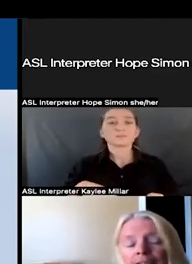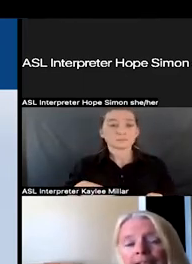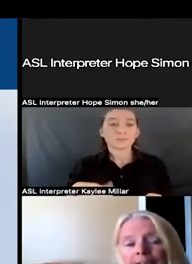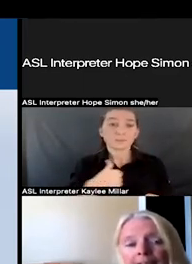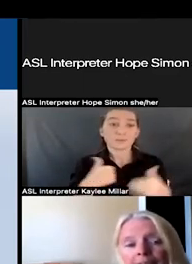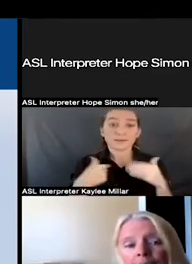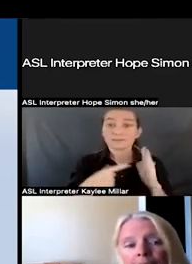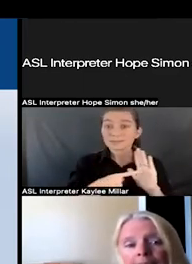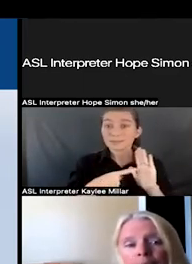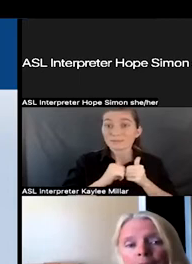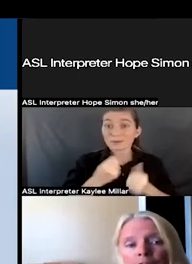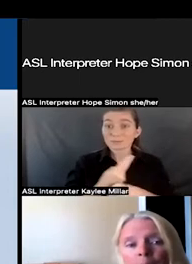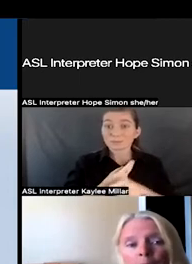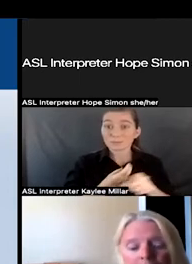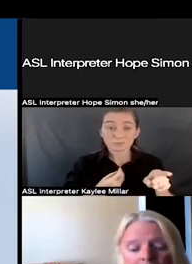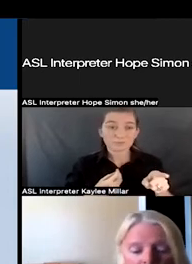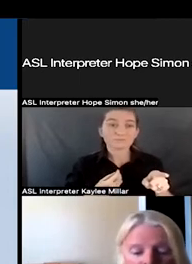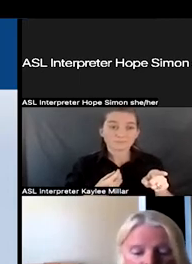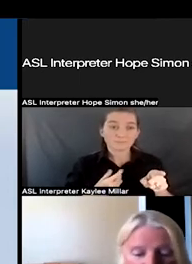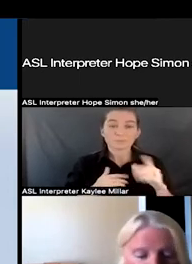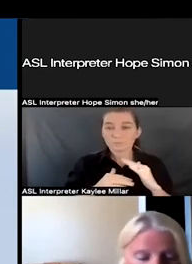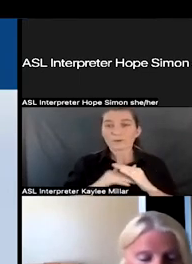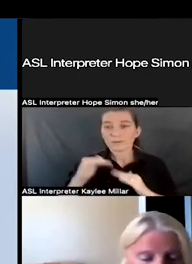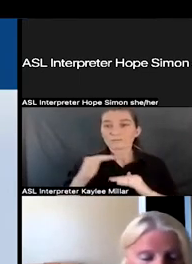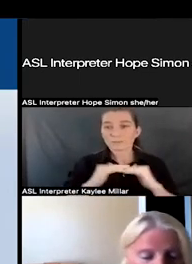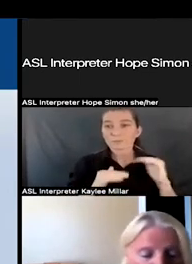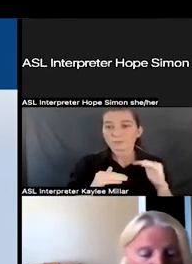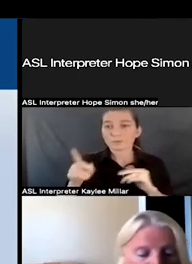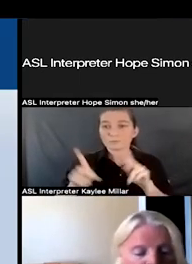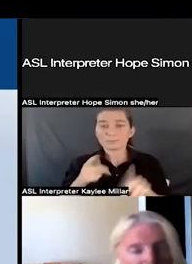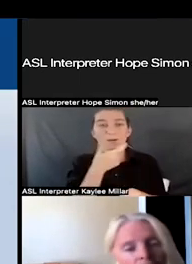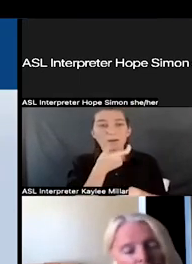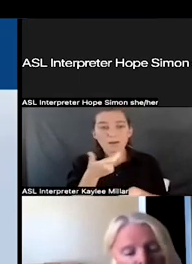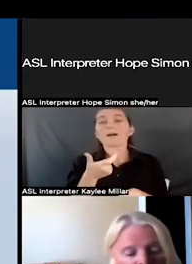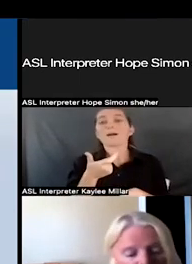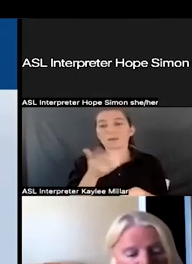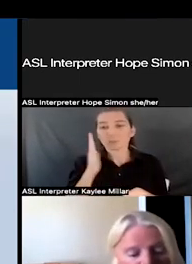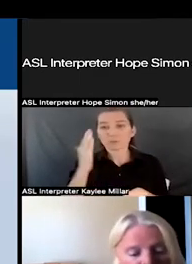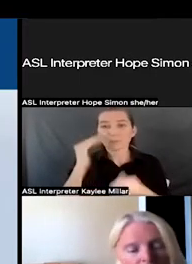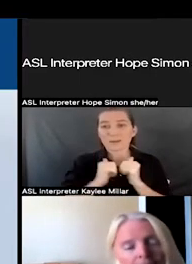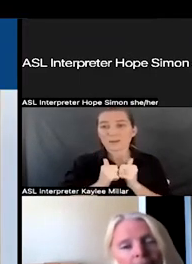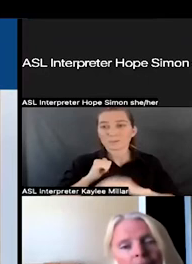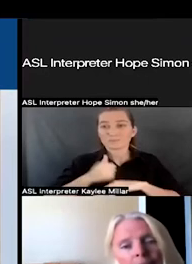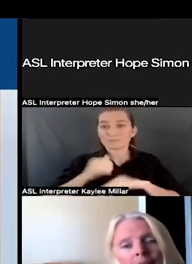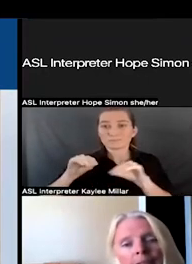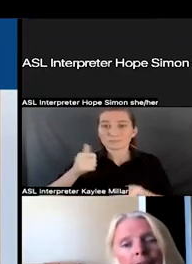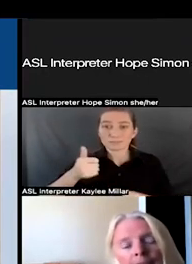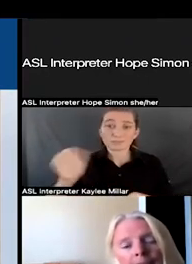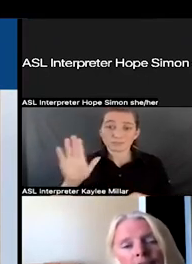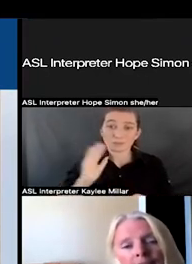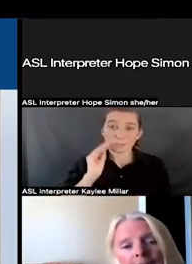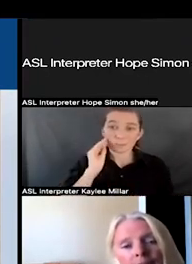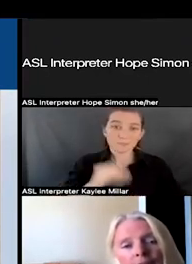used and makes them more comfortable with installing them in their homes. We received our straps less than a month ago, but